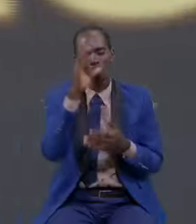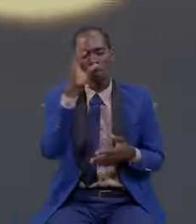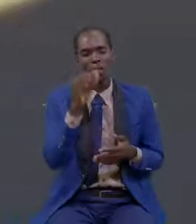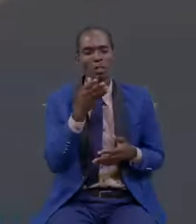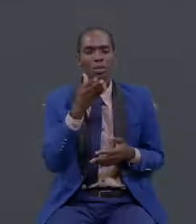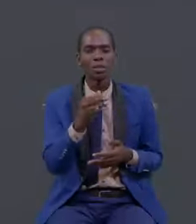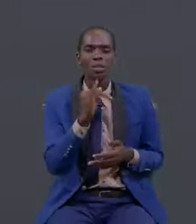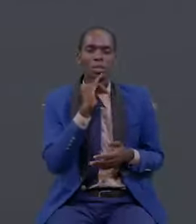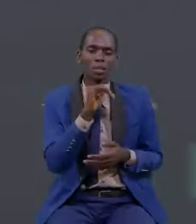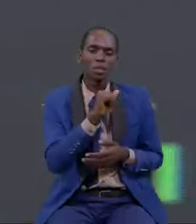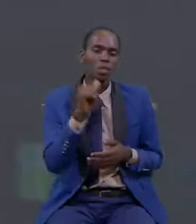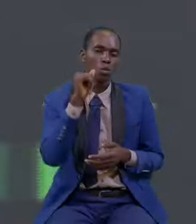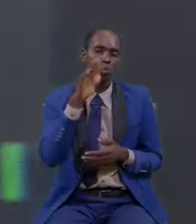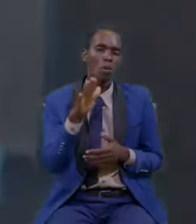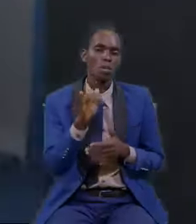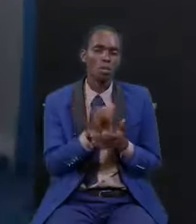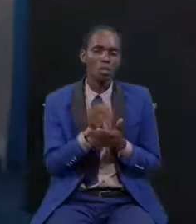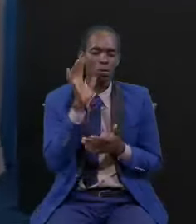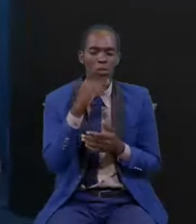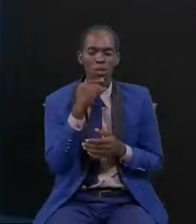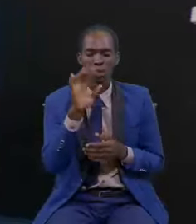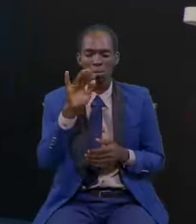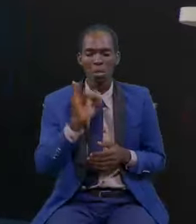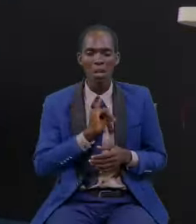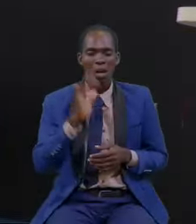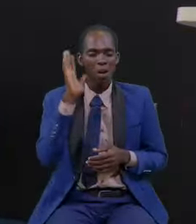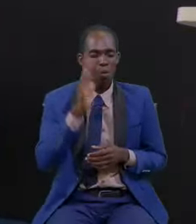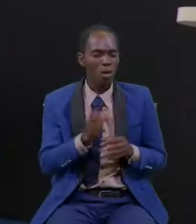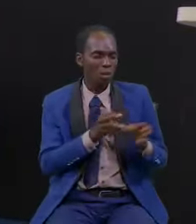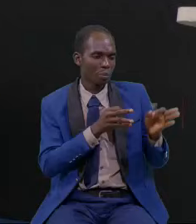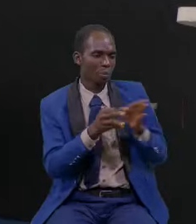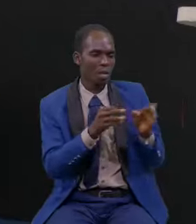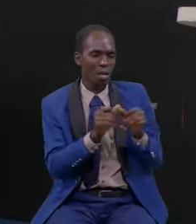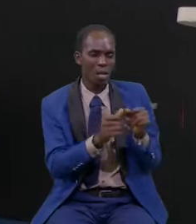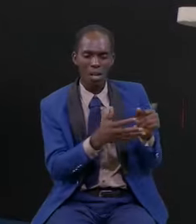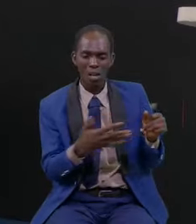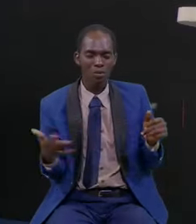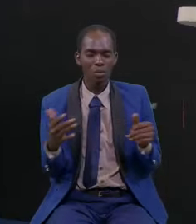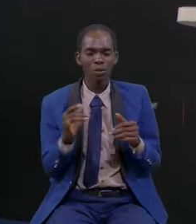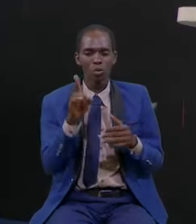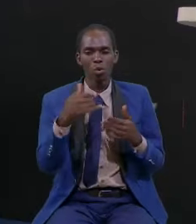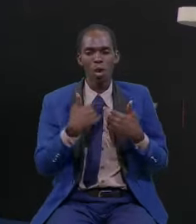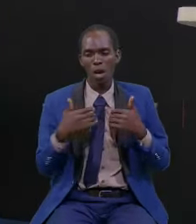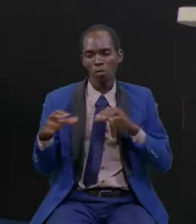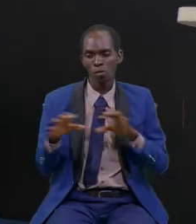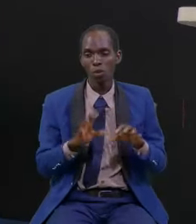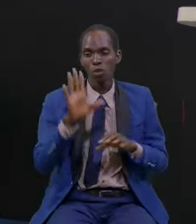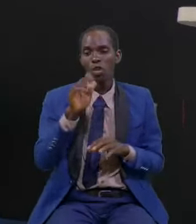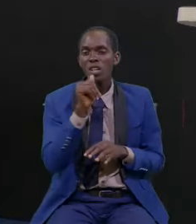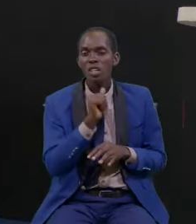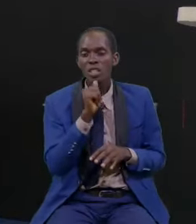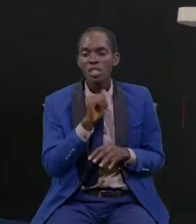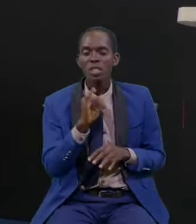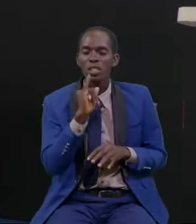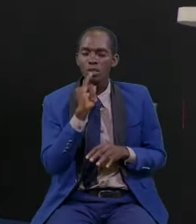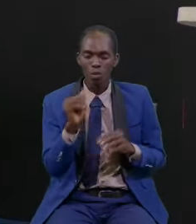I'll tell everything you've done. I have your secret. Like Delilah had